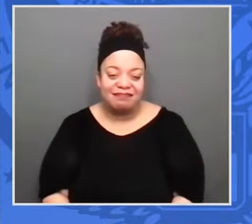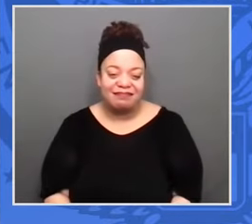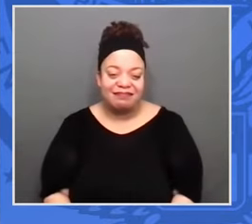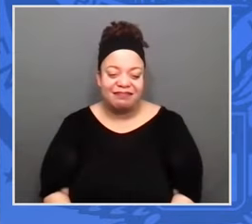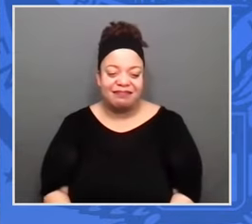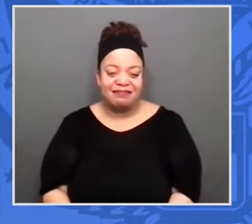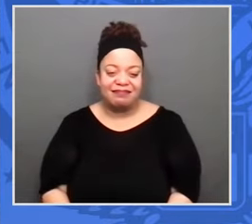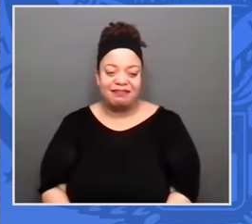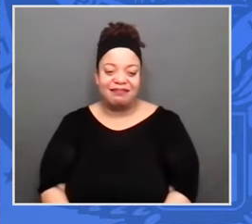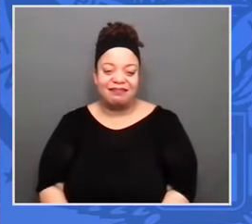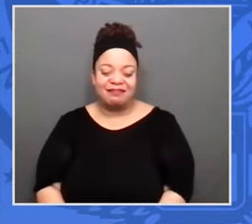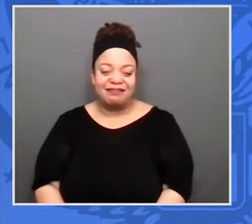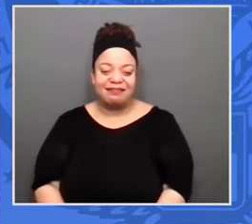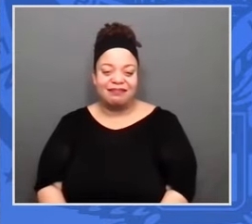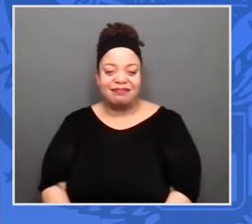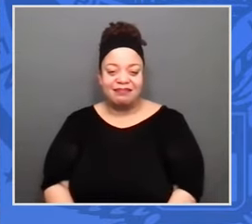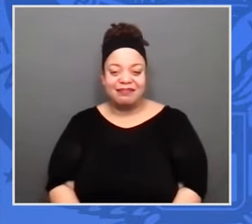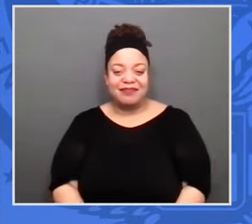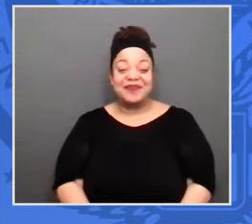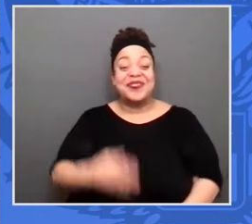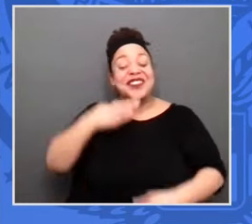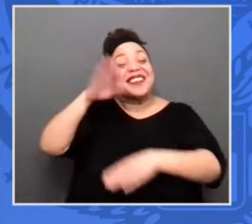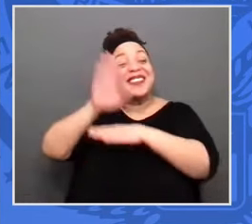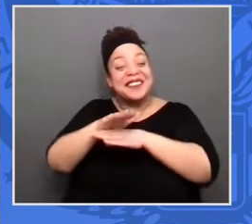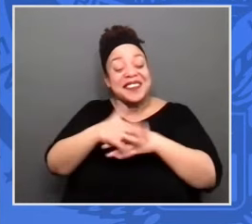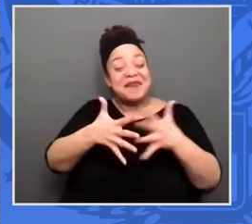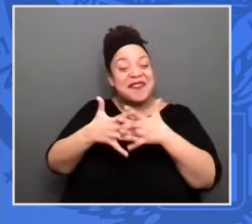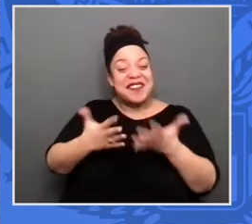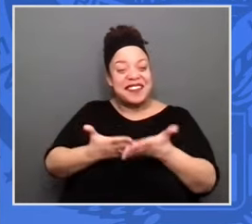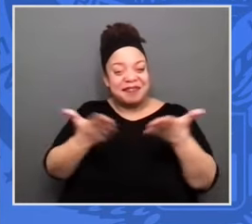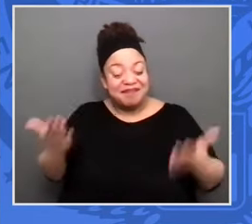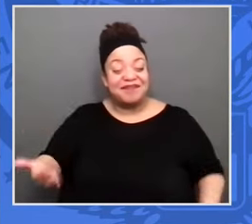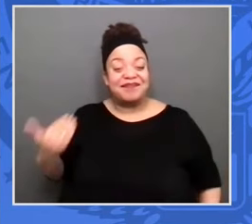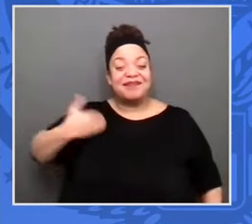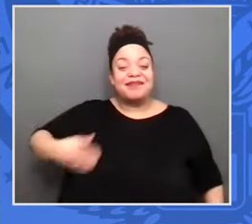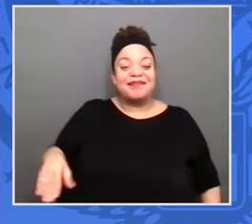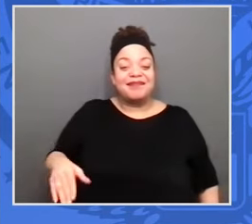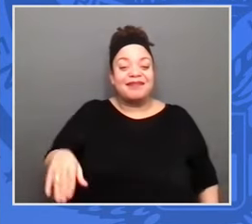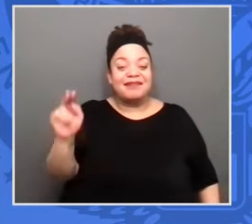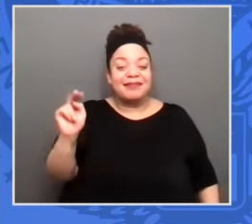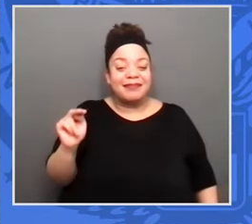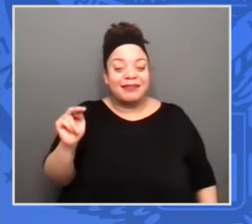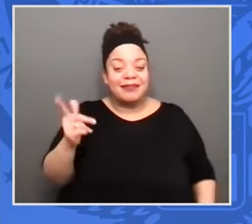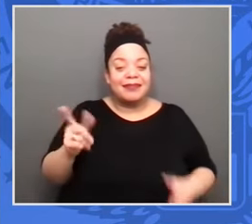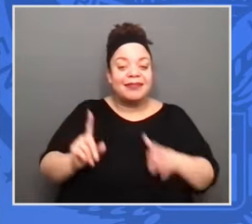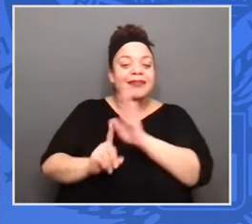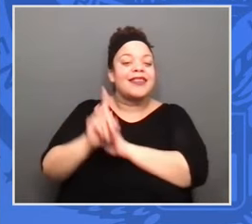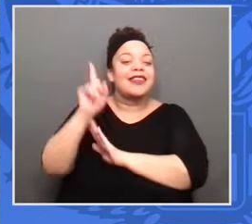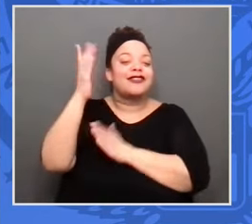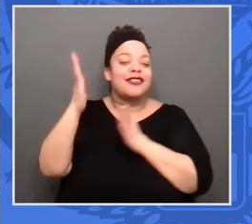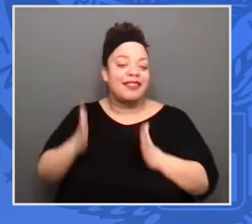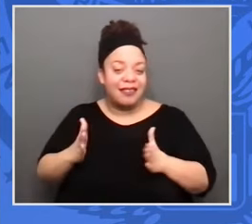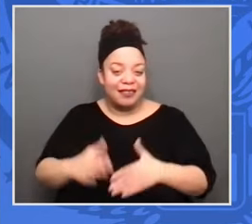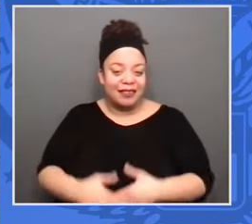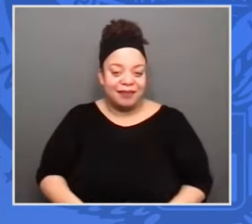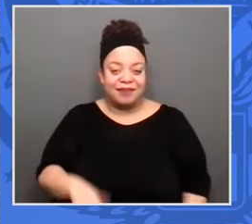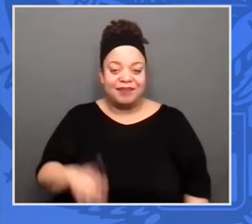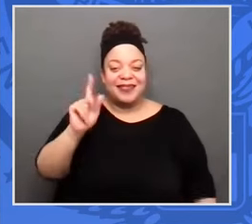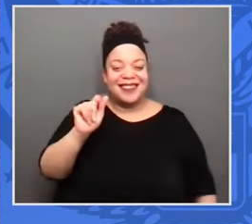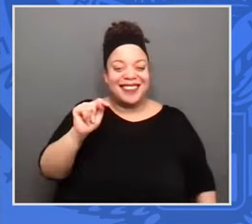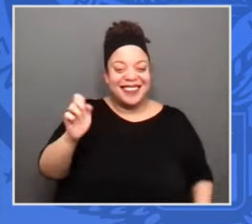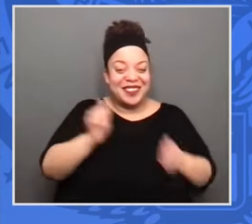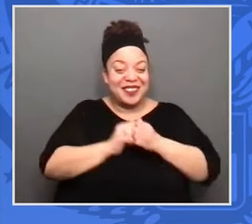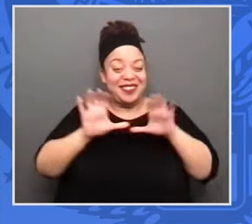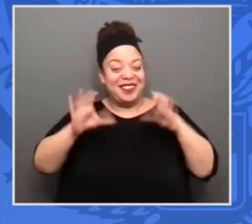Good evening, America. I'm NASA astronaut Kate Rubens, along with the American members of our Expedition 64 crew aboard the